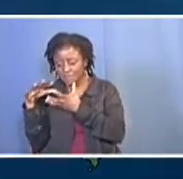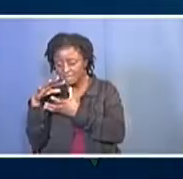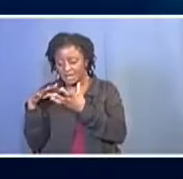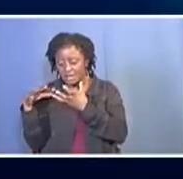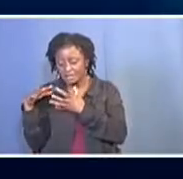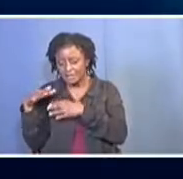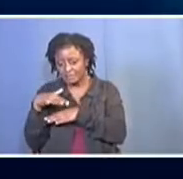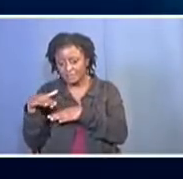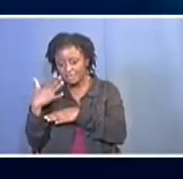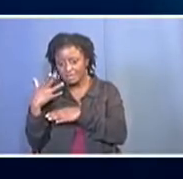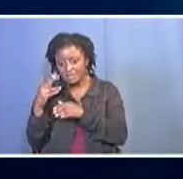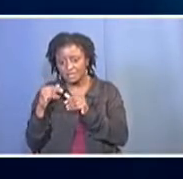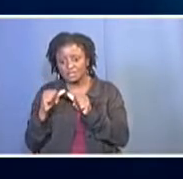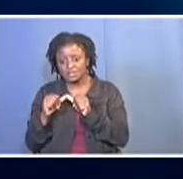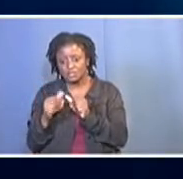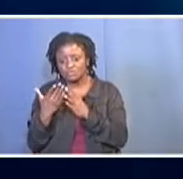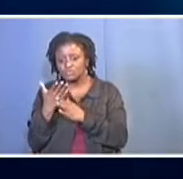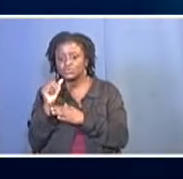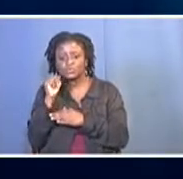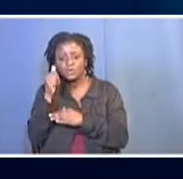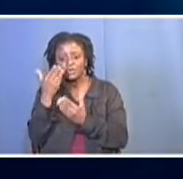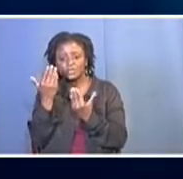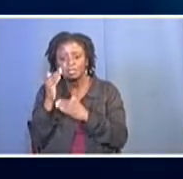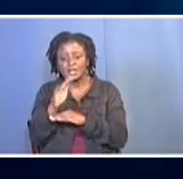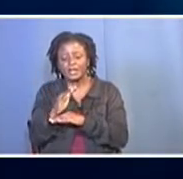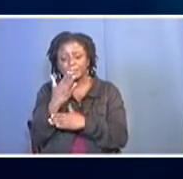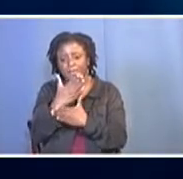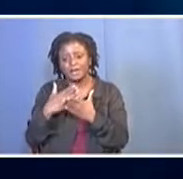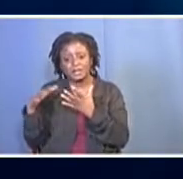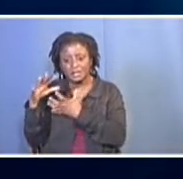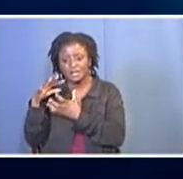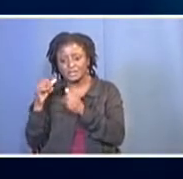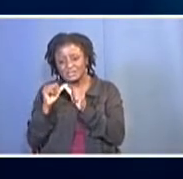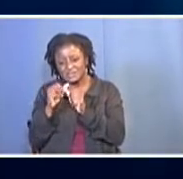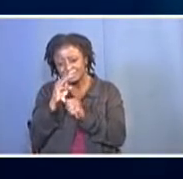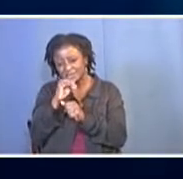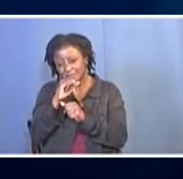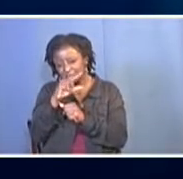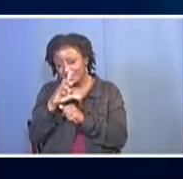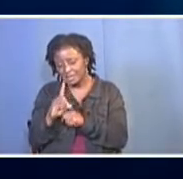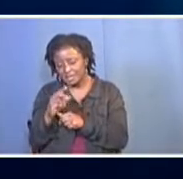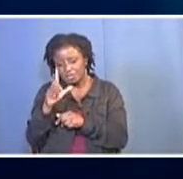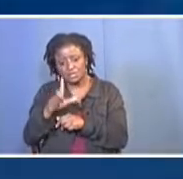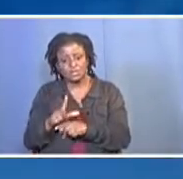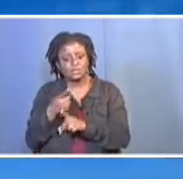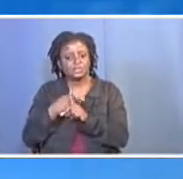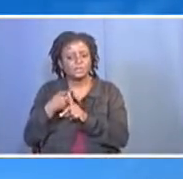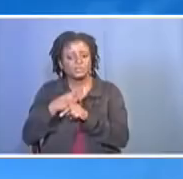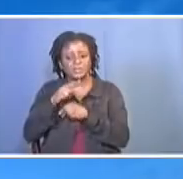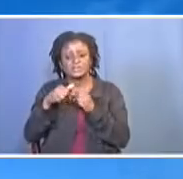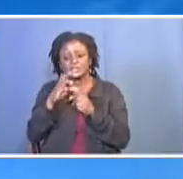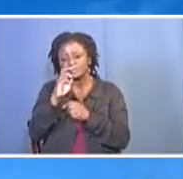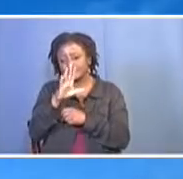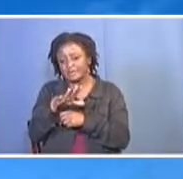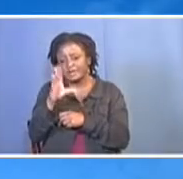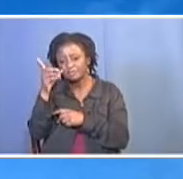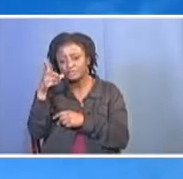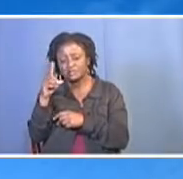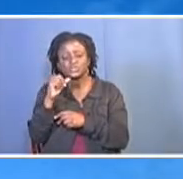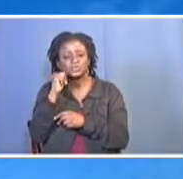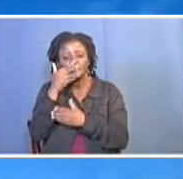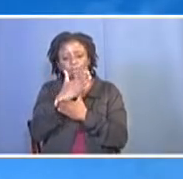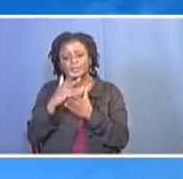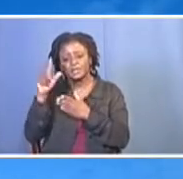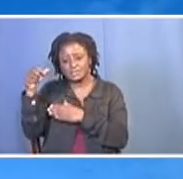through tomorrow. Our forecast for tonight, partly cloudy, still on the mild side with the low temperature around 65 degrees. And tomorrow, we're looking at